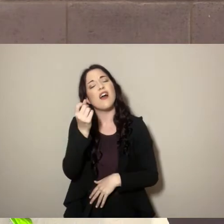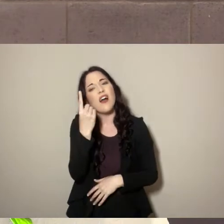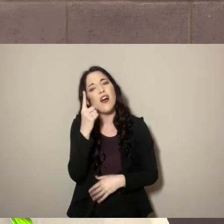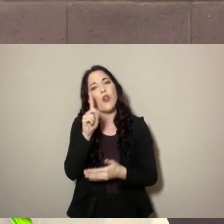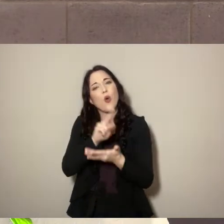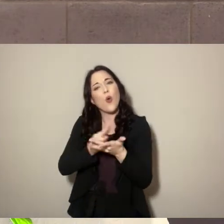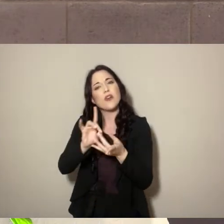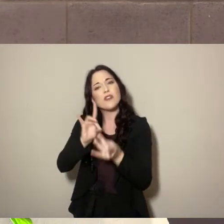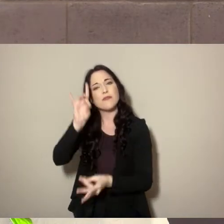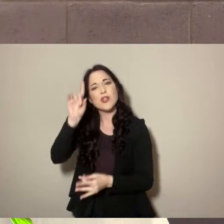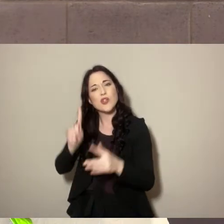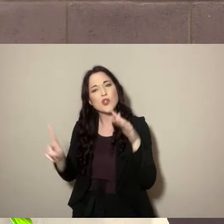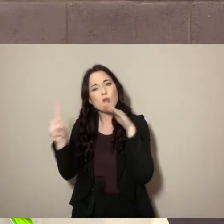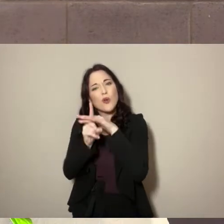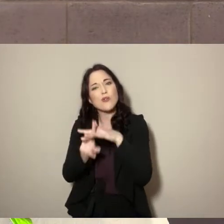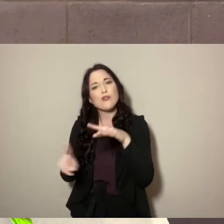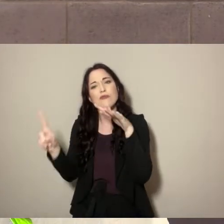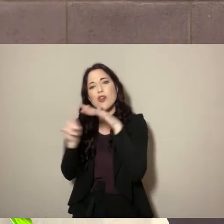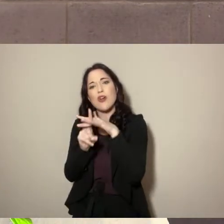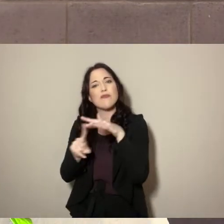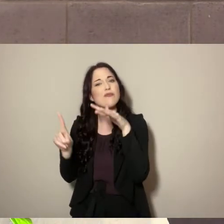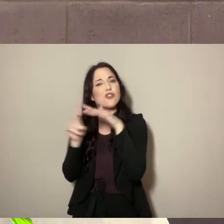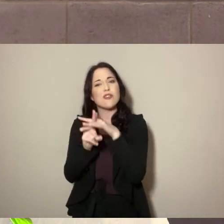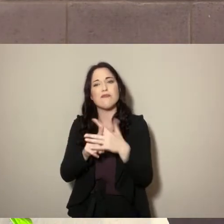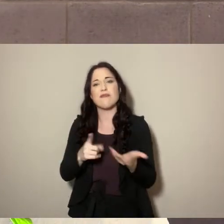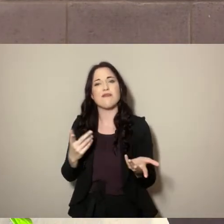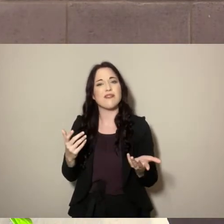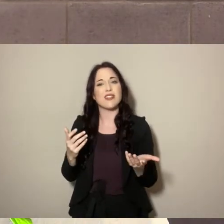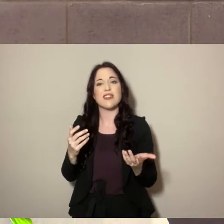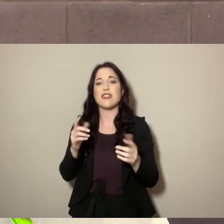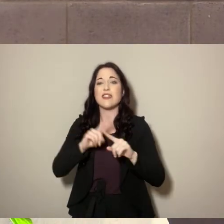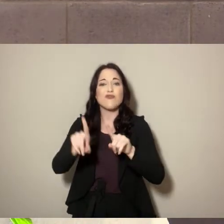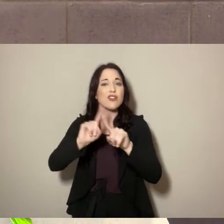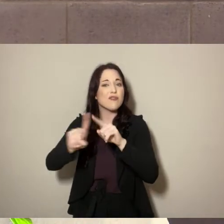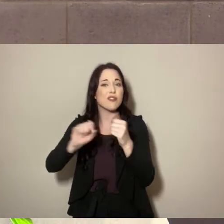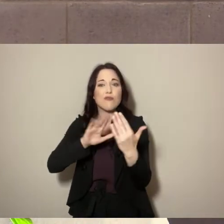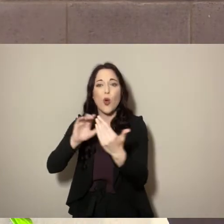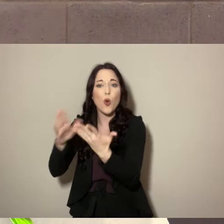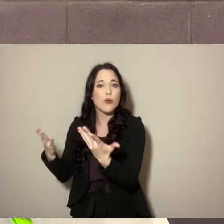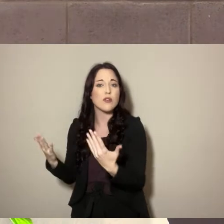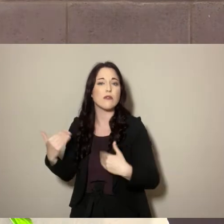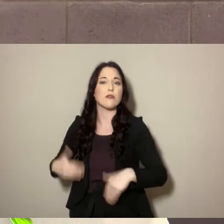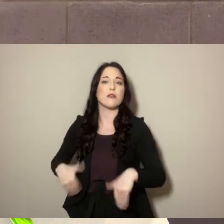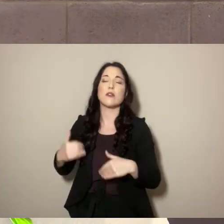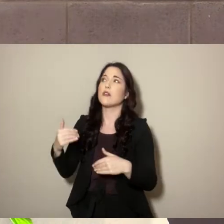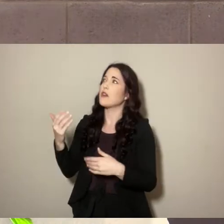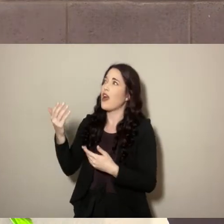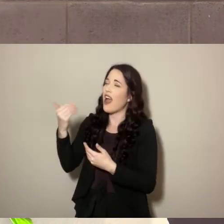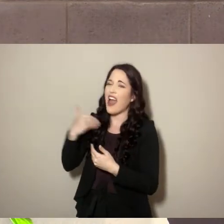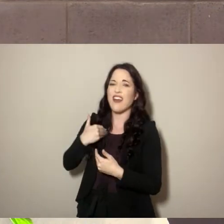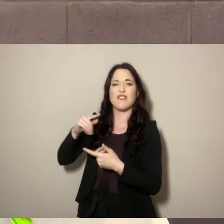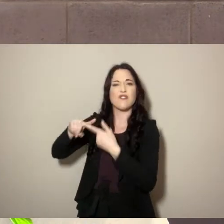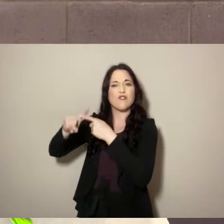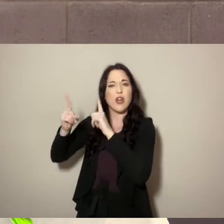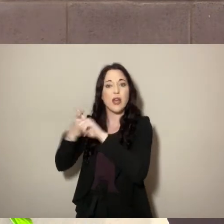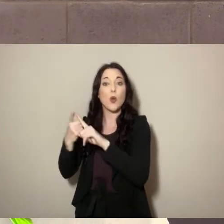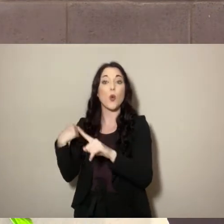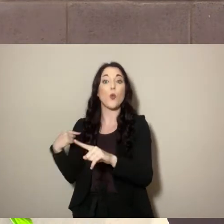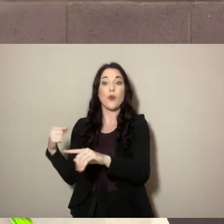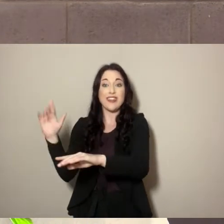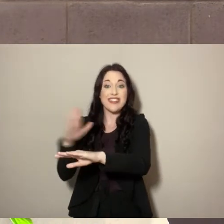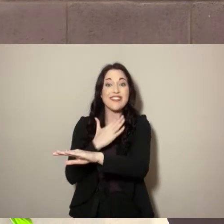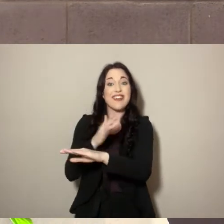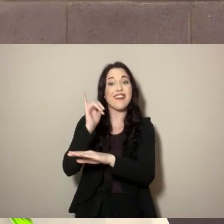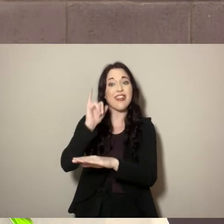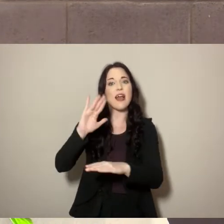Jesus who walks with us and talks with us. What a friend we have in Jesus. We sing that song,